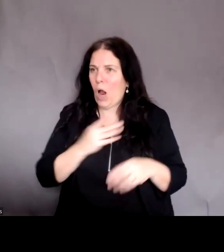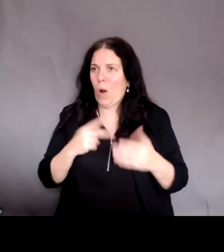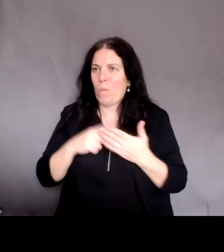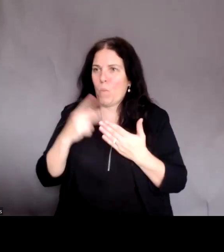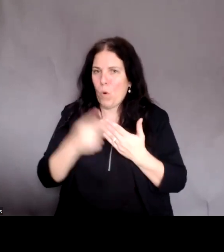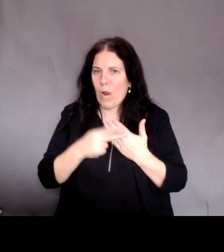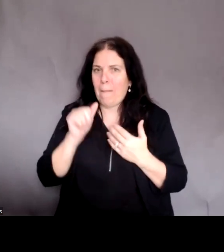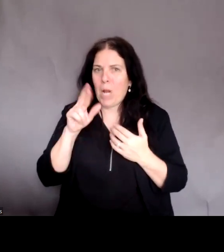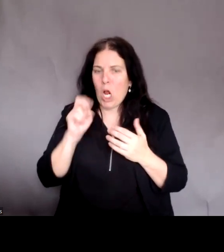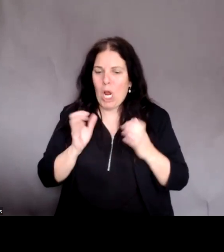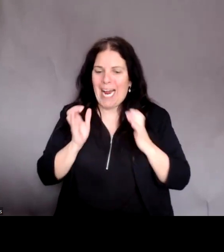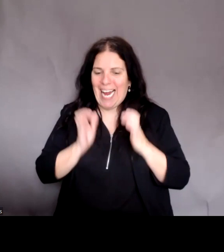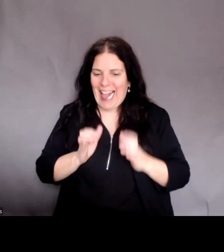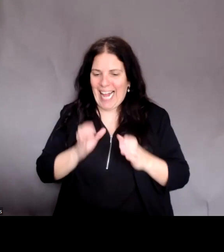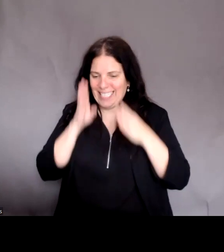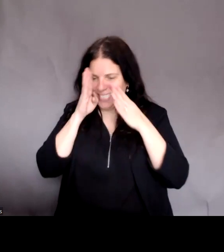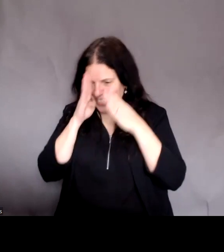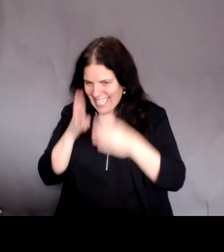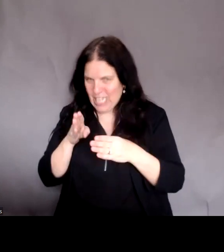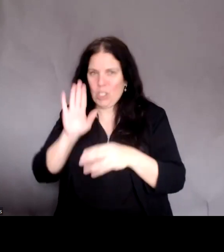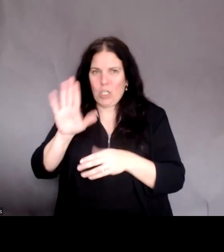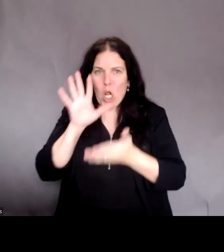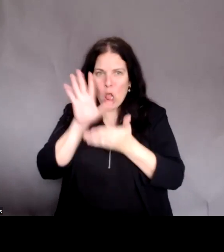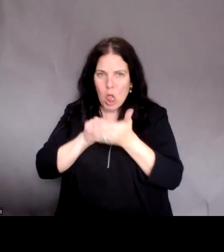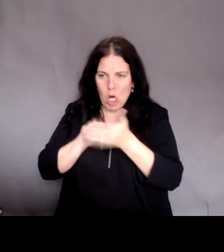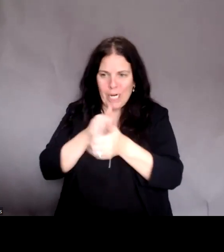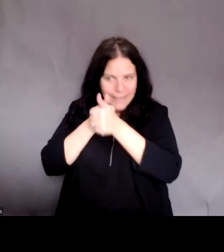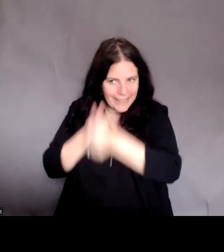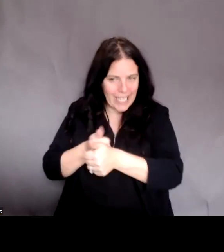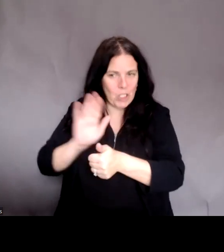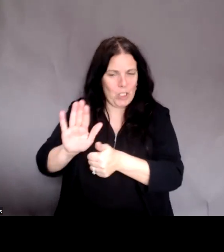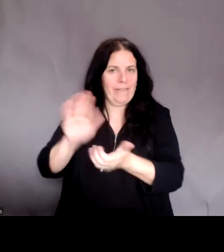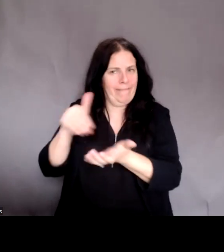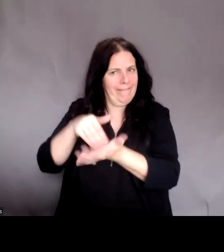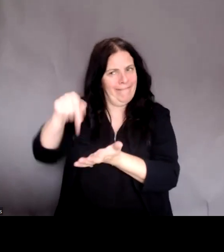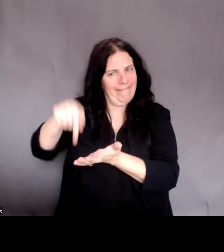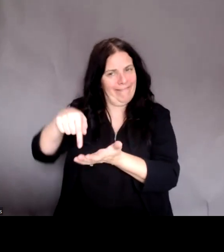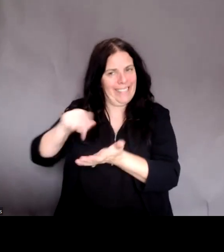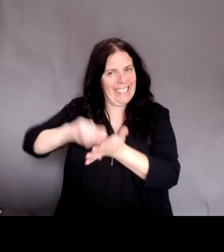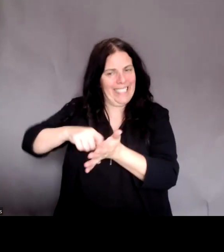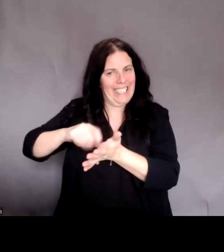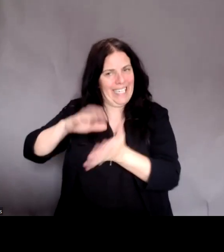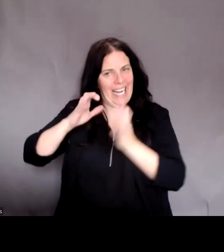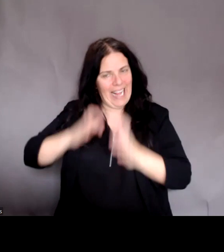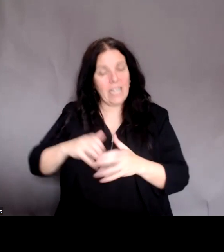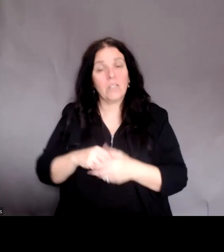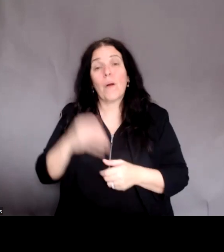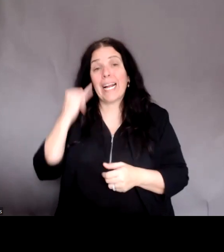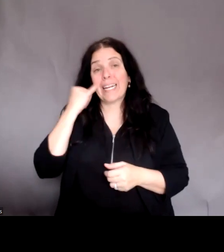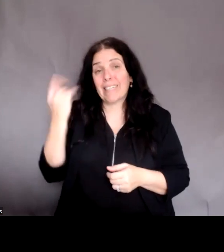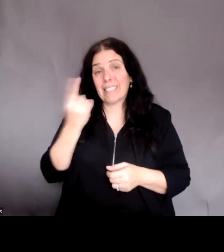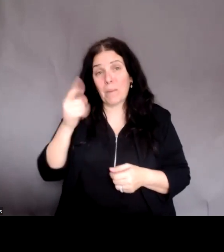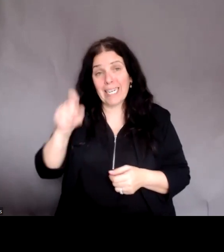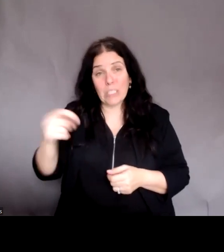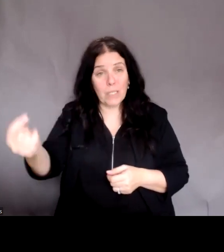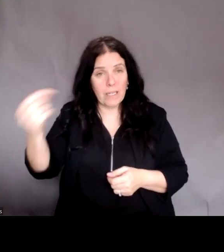client-centered, learner-centered. So if someone needs to come in and learn, and the